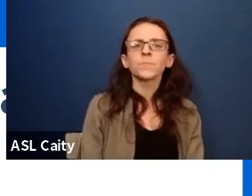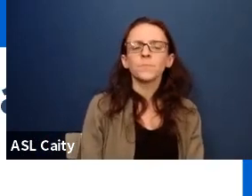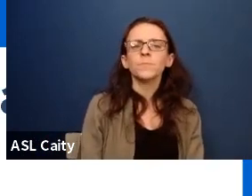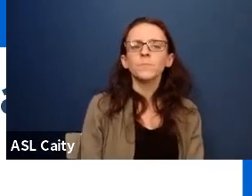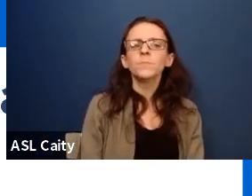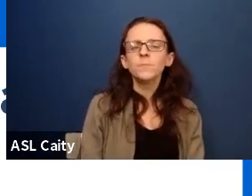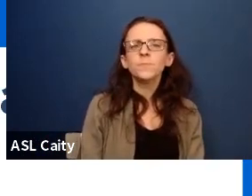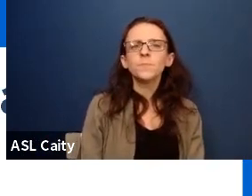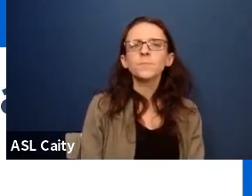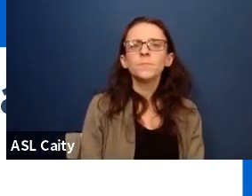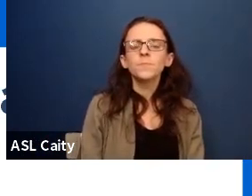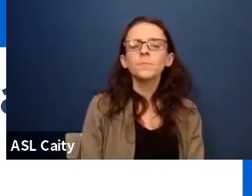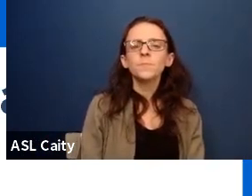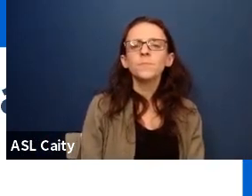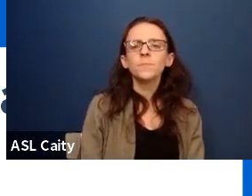The